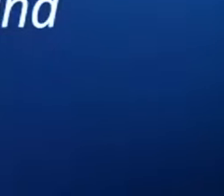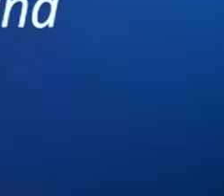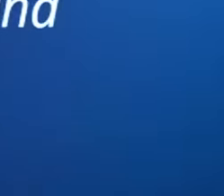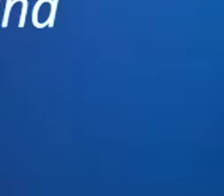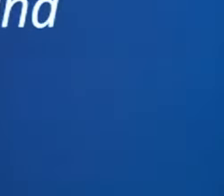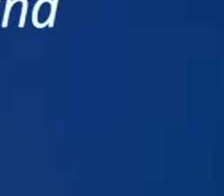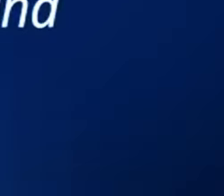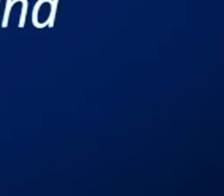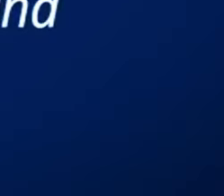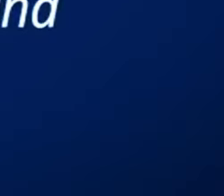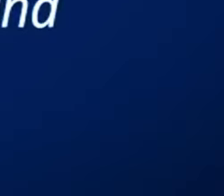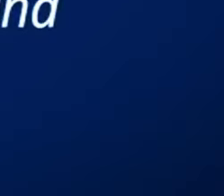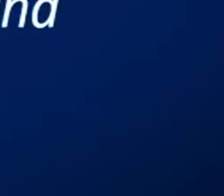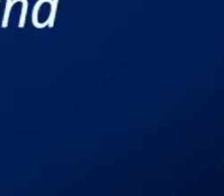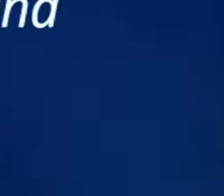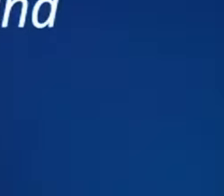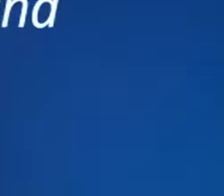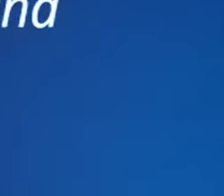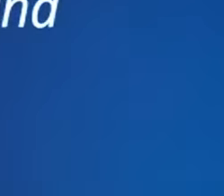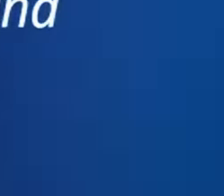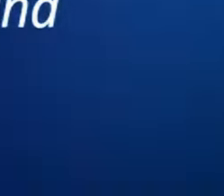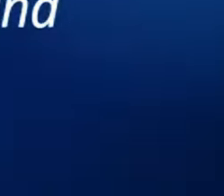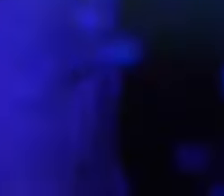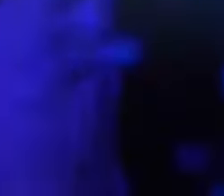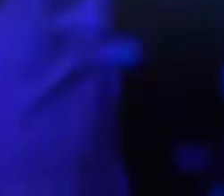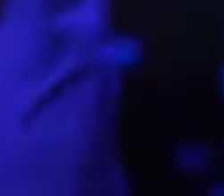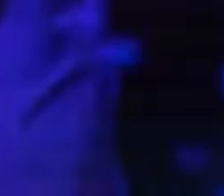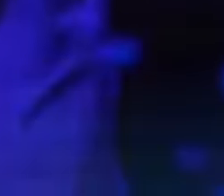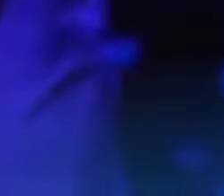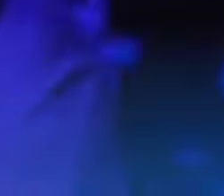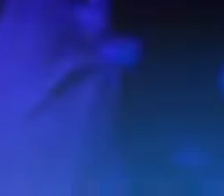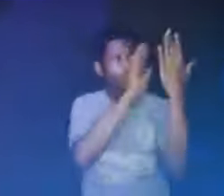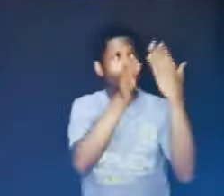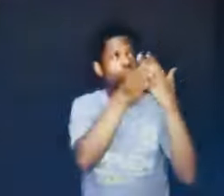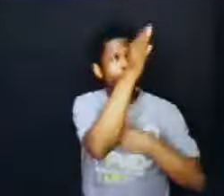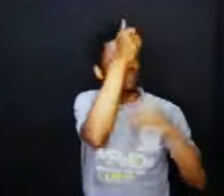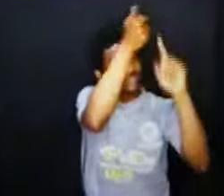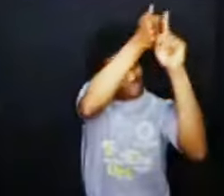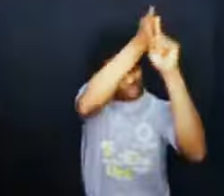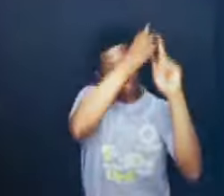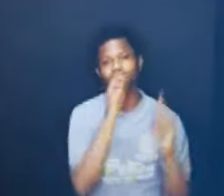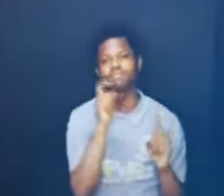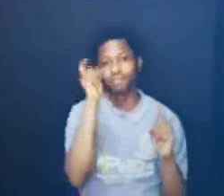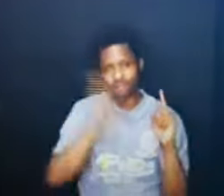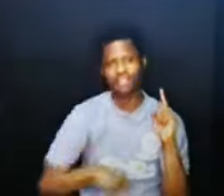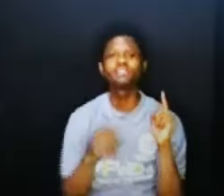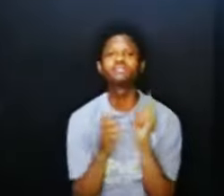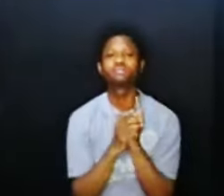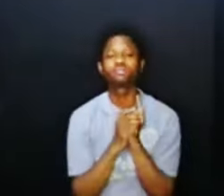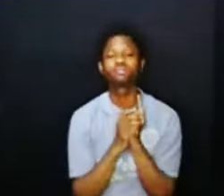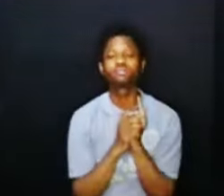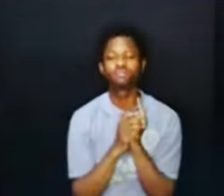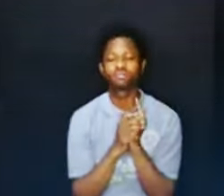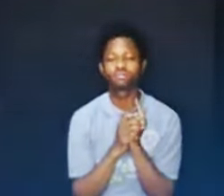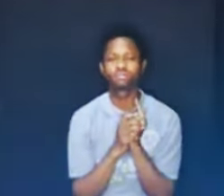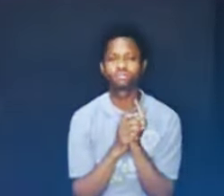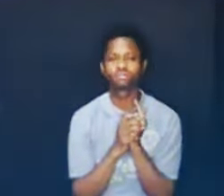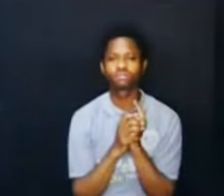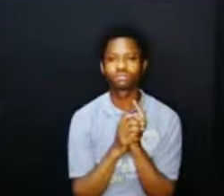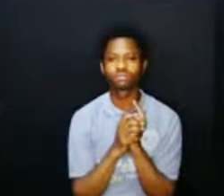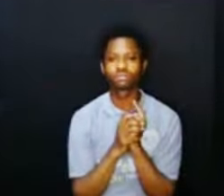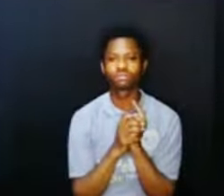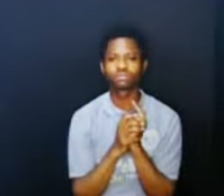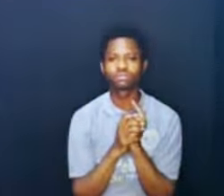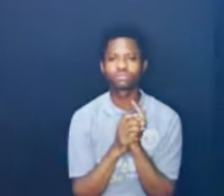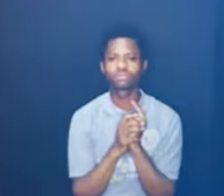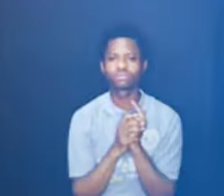onyankopon enti so confession one is admitting before God himself enti ye pemwa kanu de dikan ni se nipa no onyame animu no oji